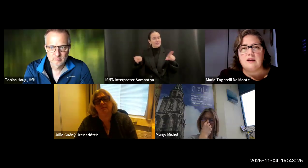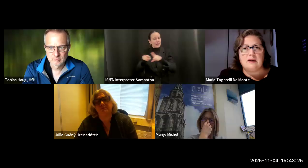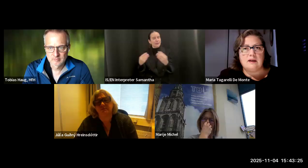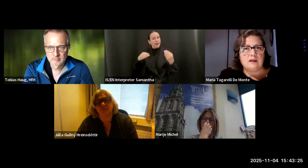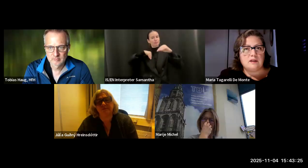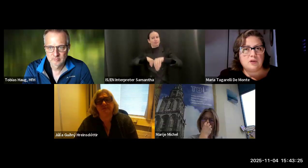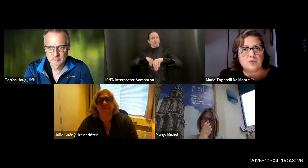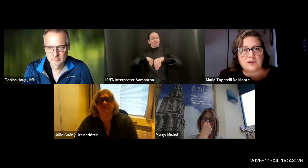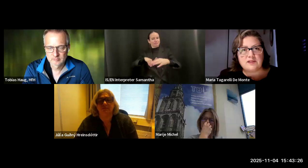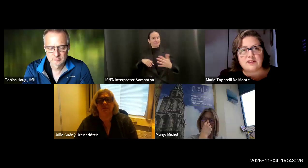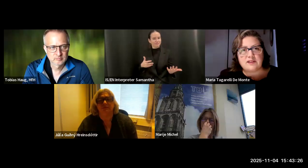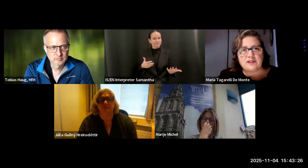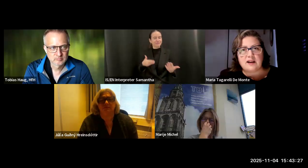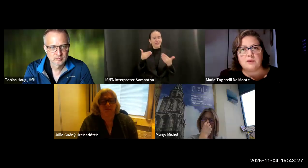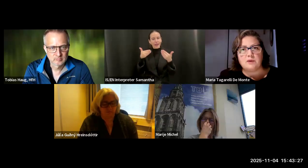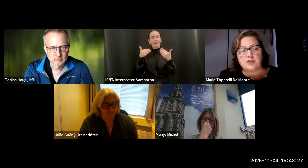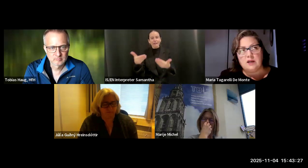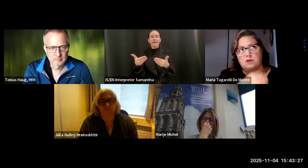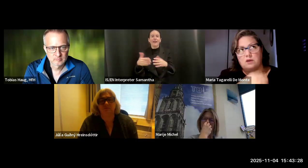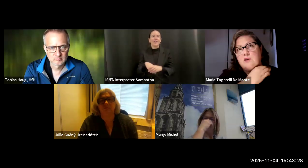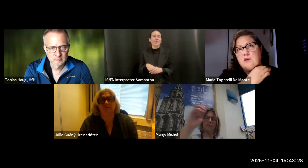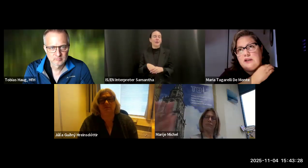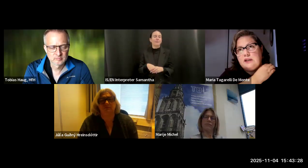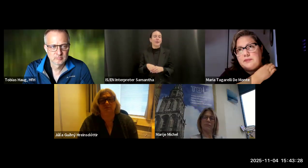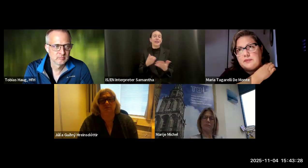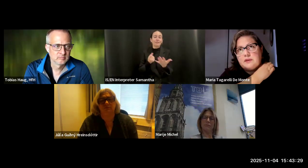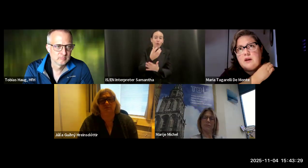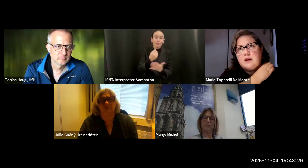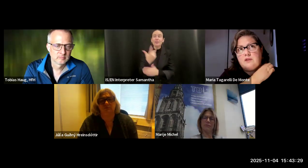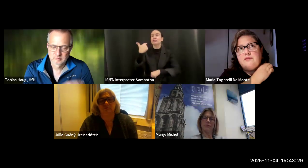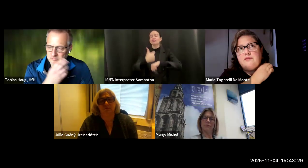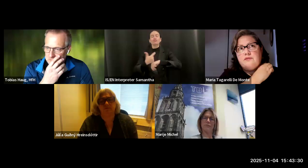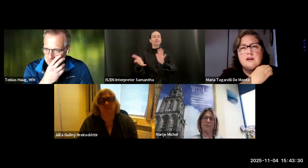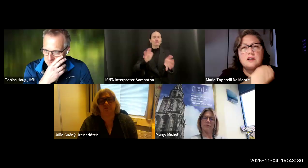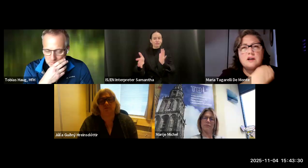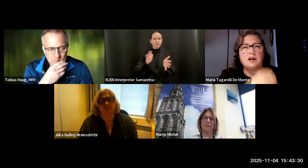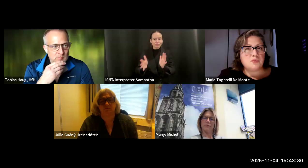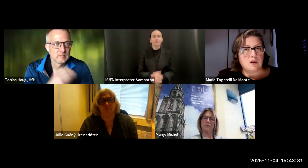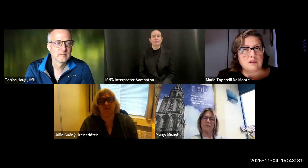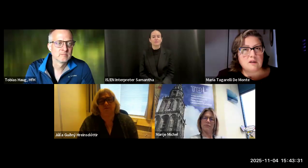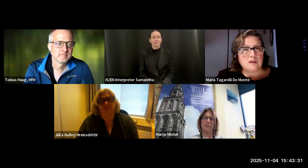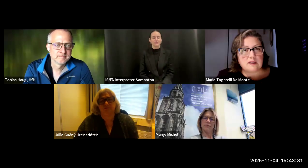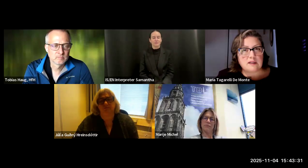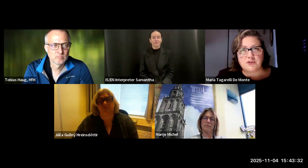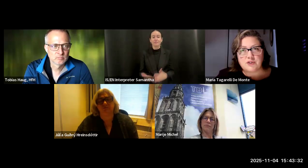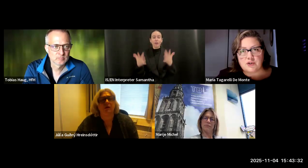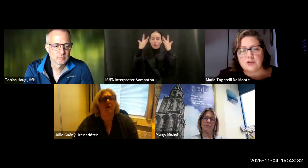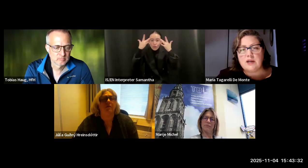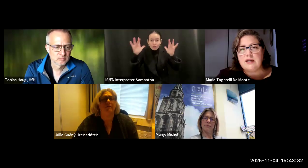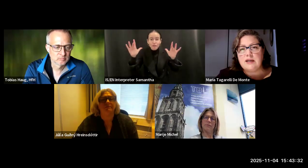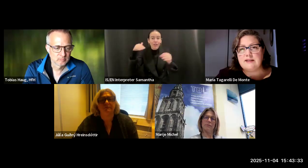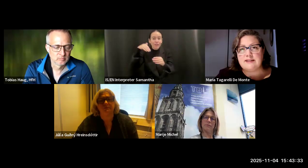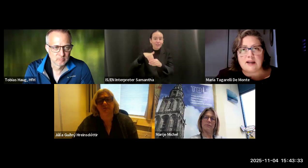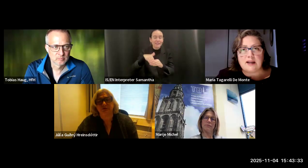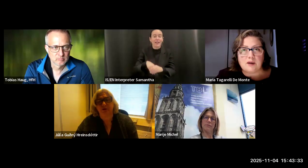producing news in sign language, or conveying cultural contents,